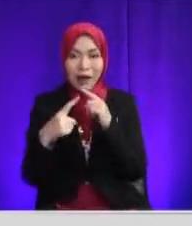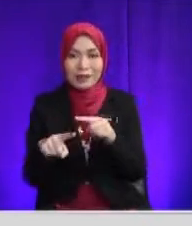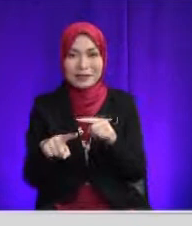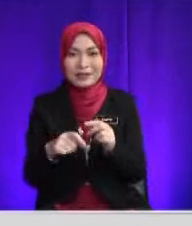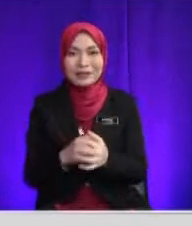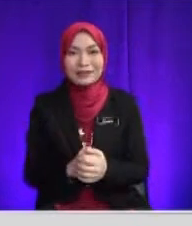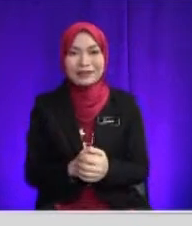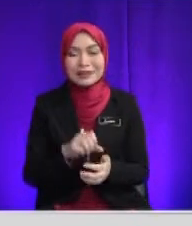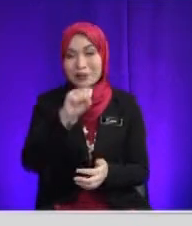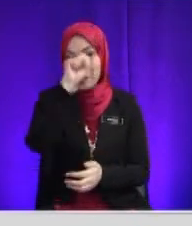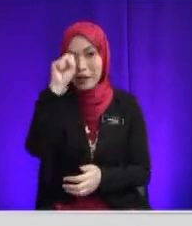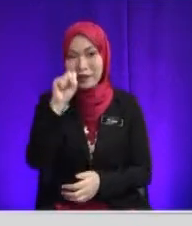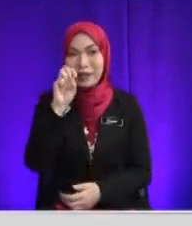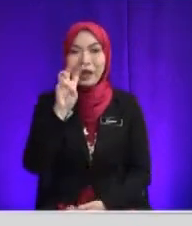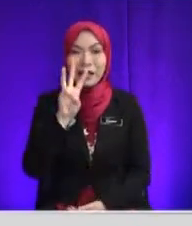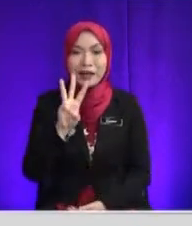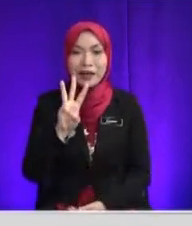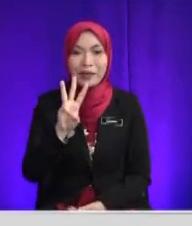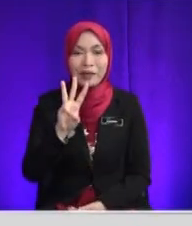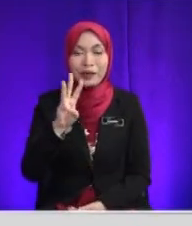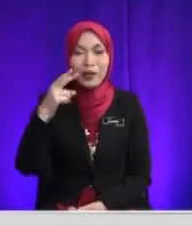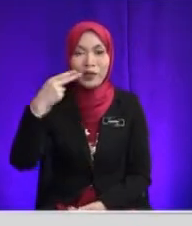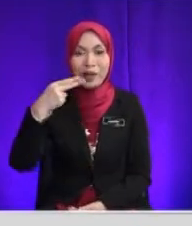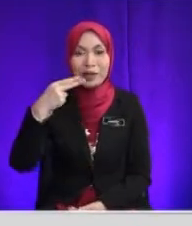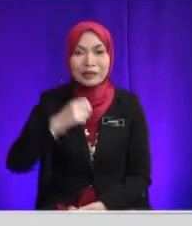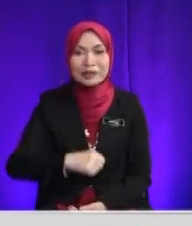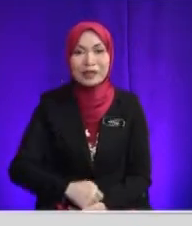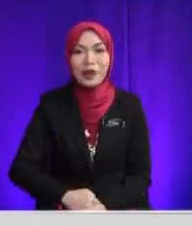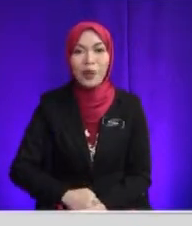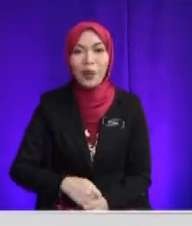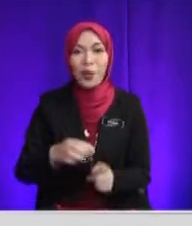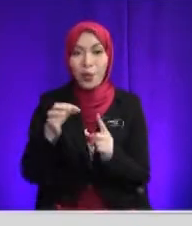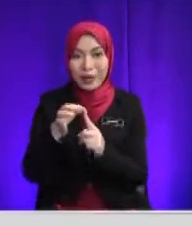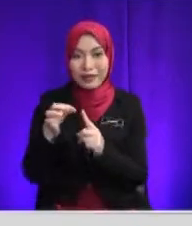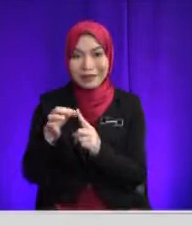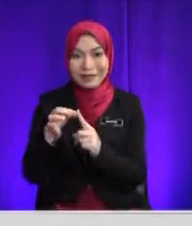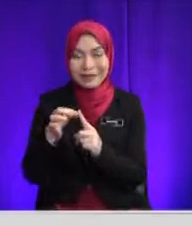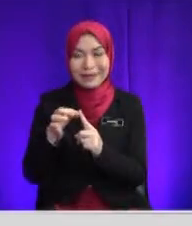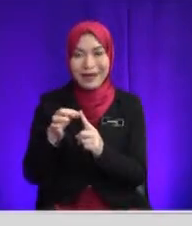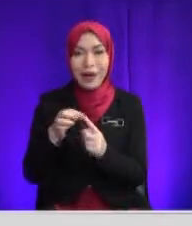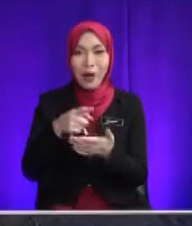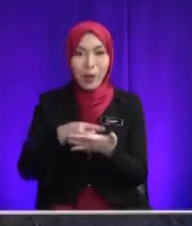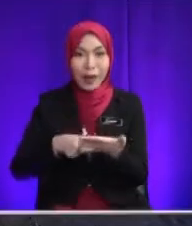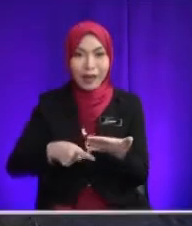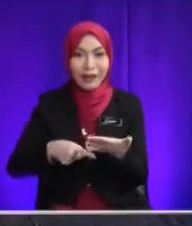words, which are what, when, why, who, or where. Okay.